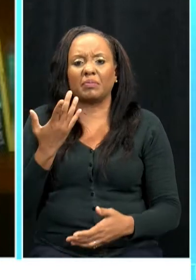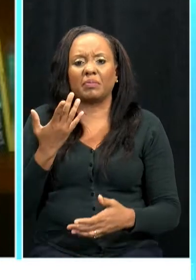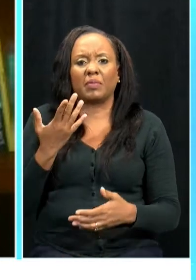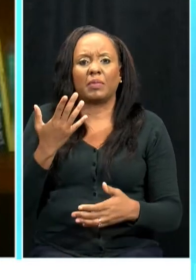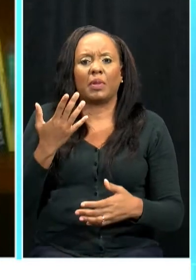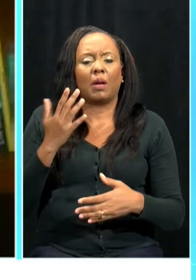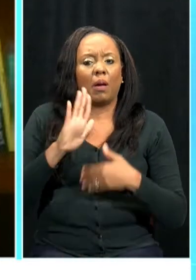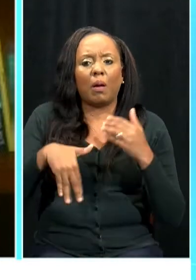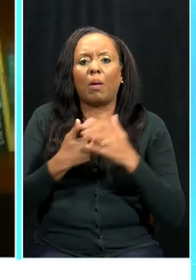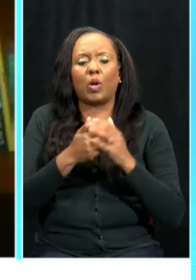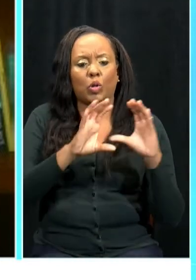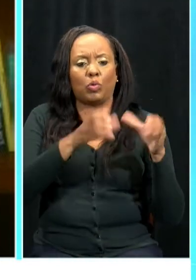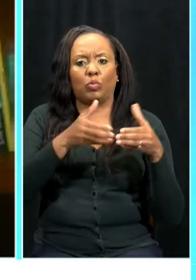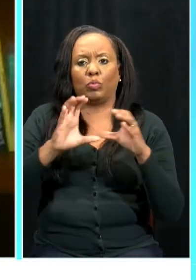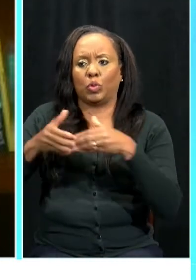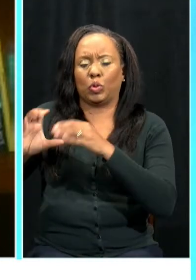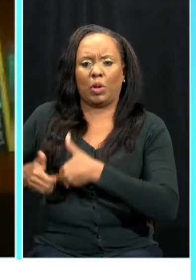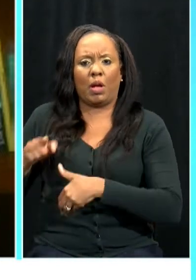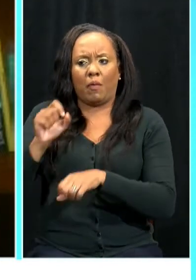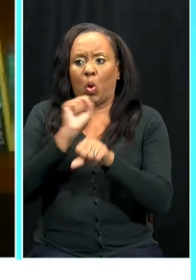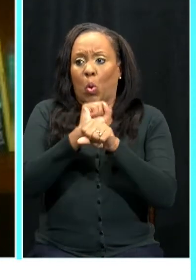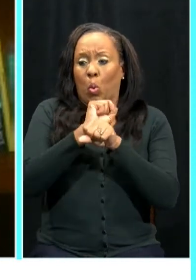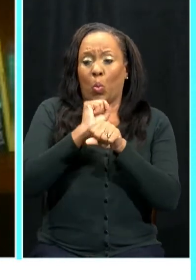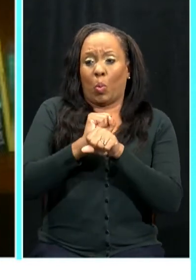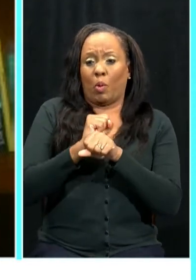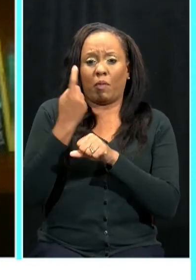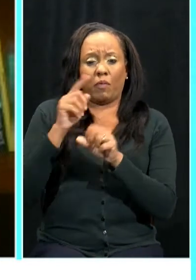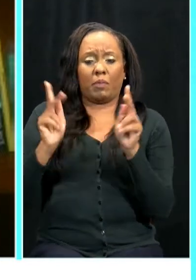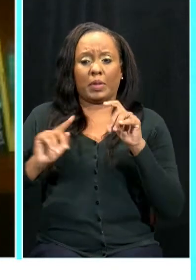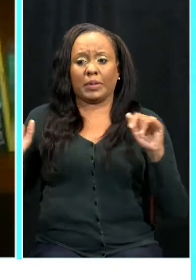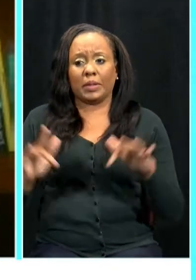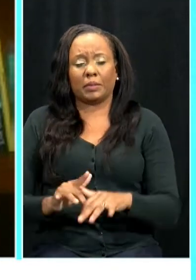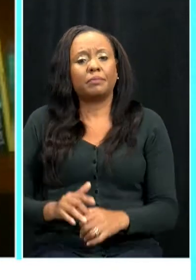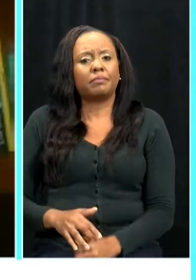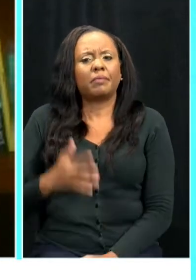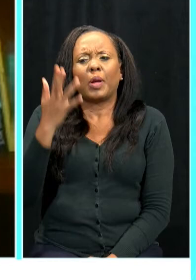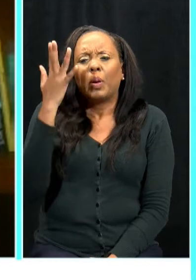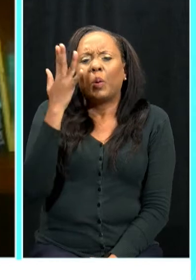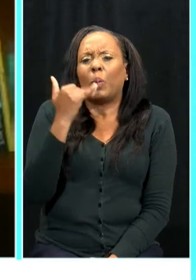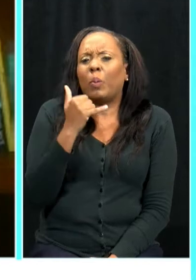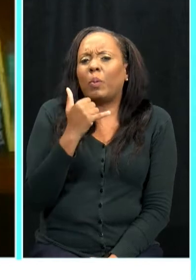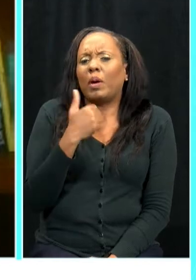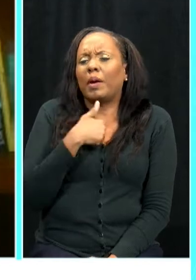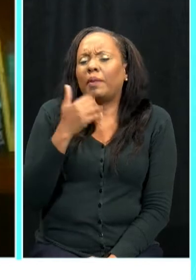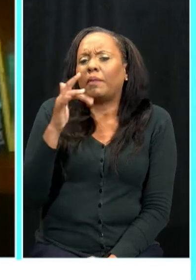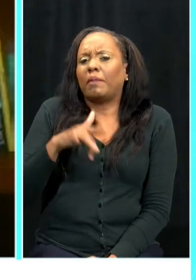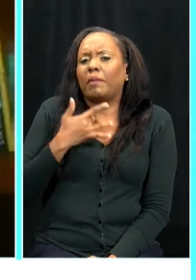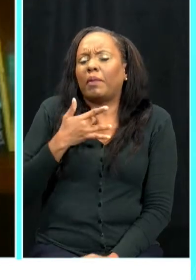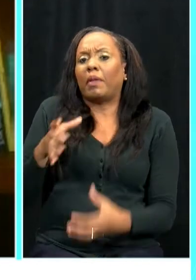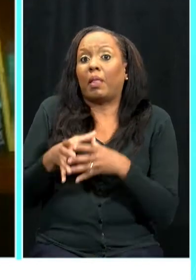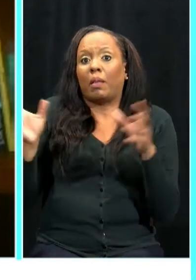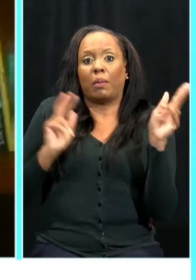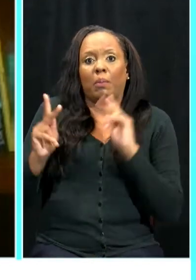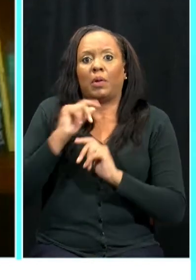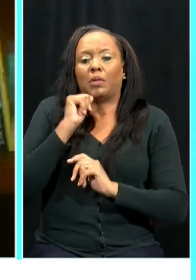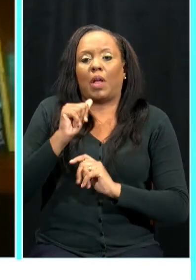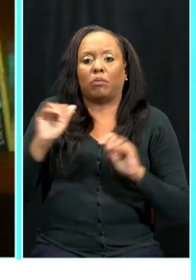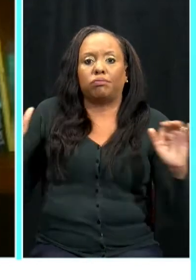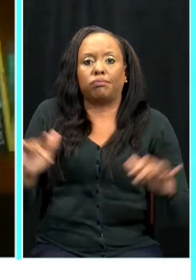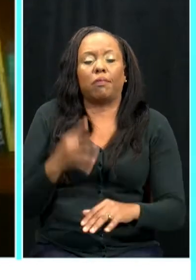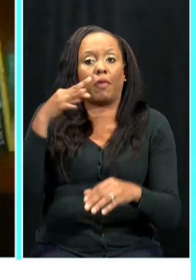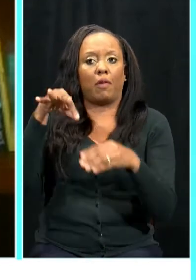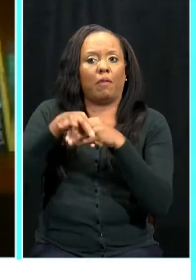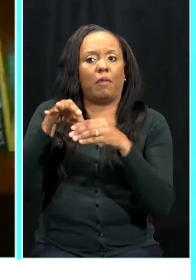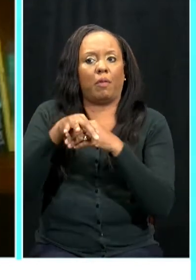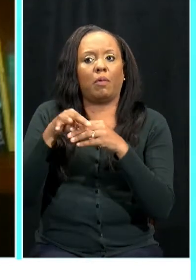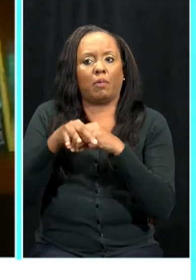hard to bring out the vote. And let me just say why I think it might be a low turnout, although it may not really hold true, but the broad assumptions as to